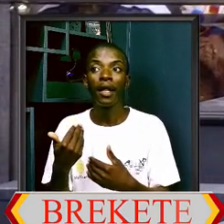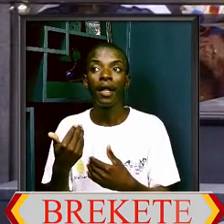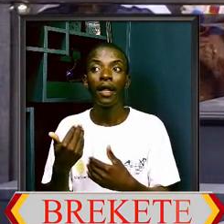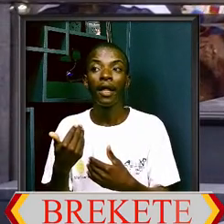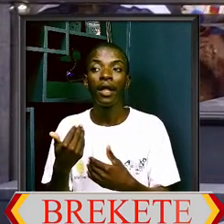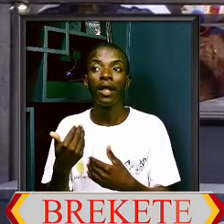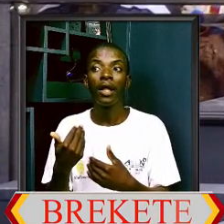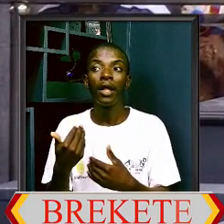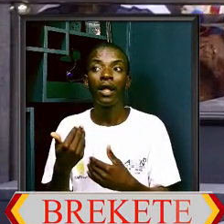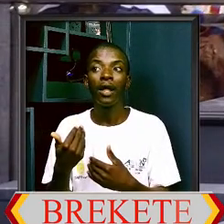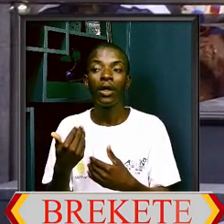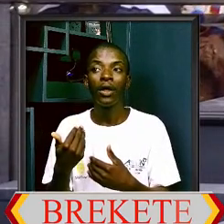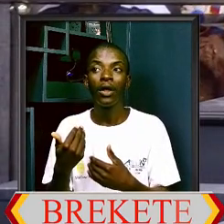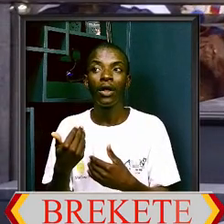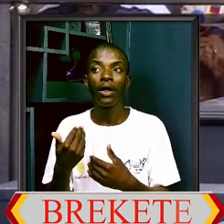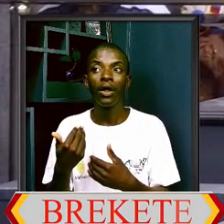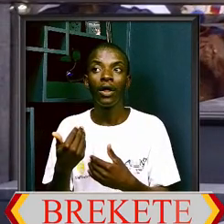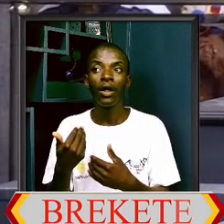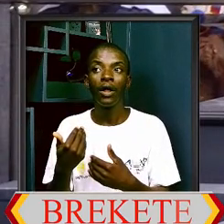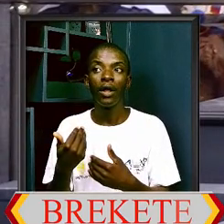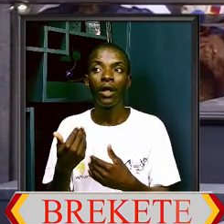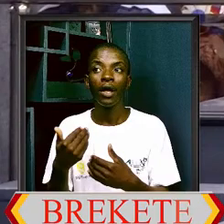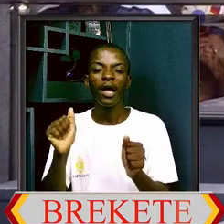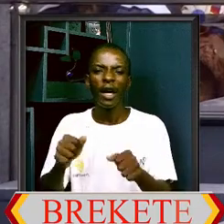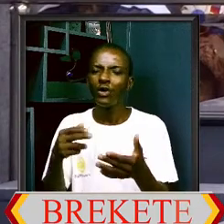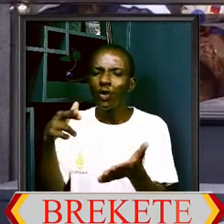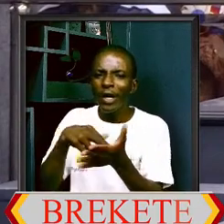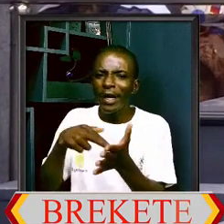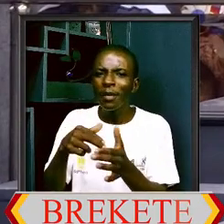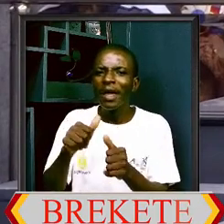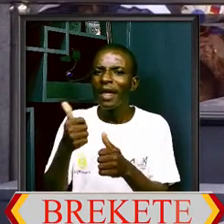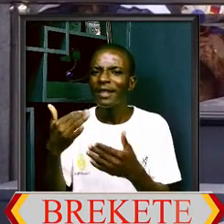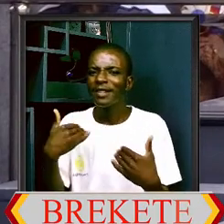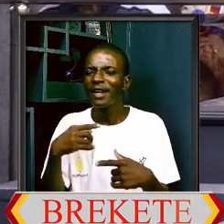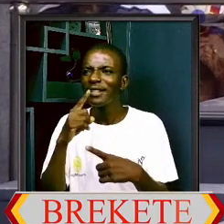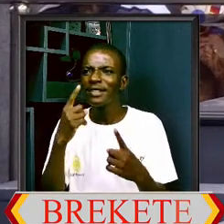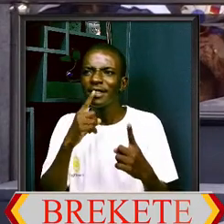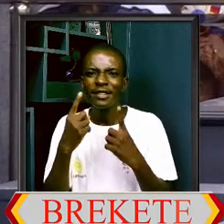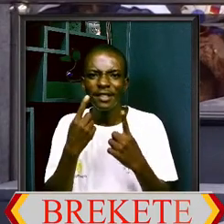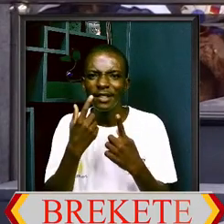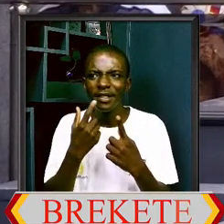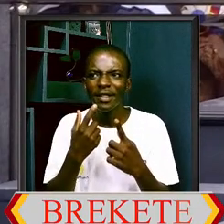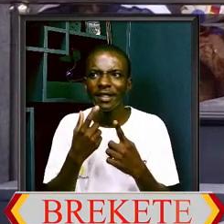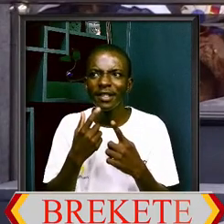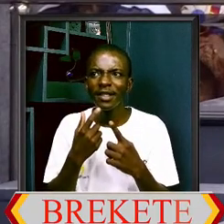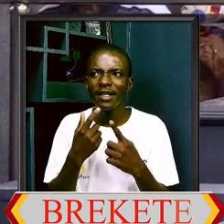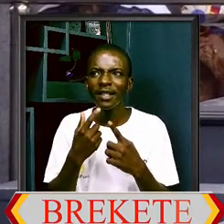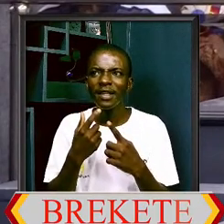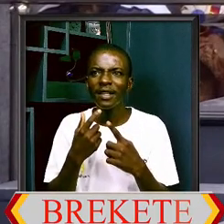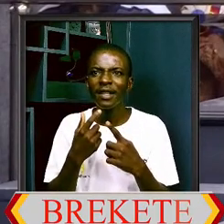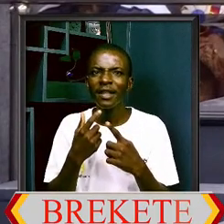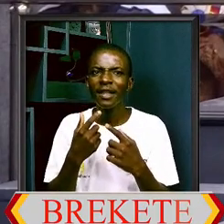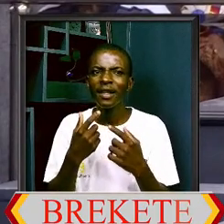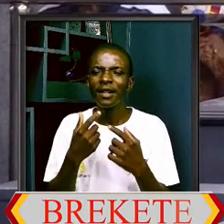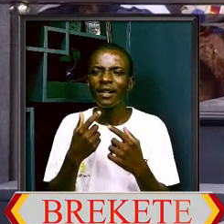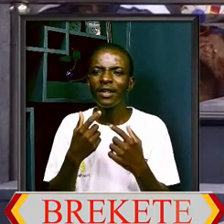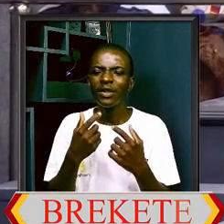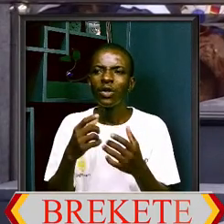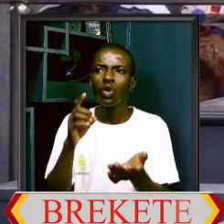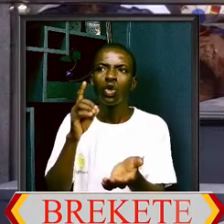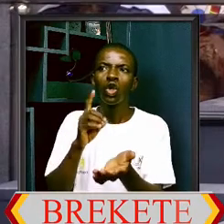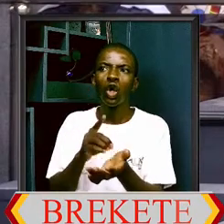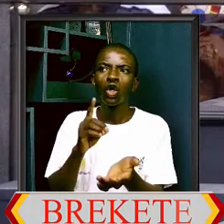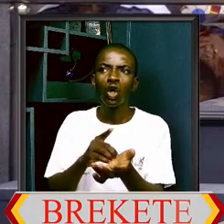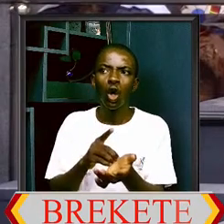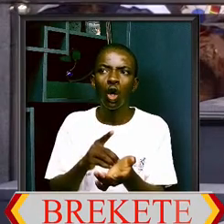repeat can you can you repeat anything I say okay